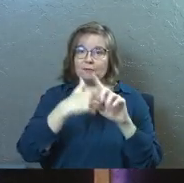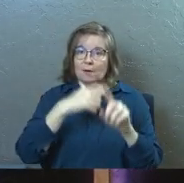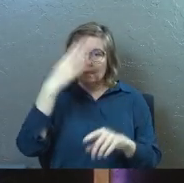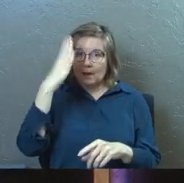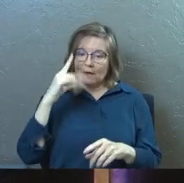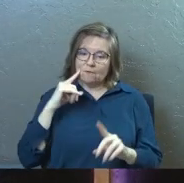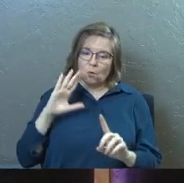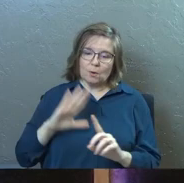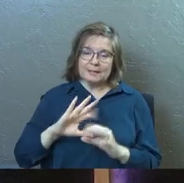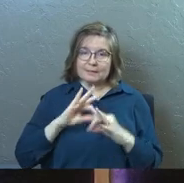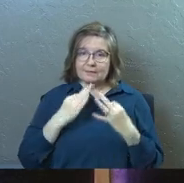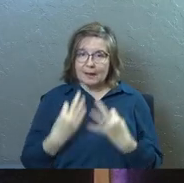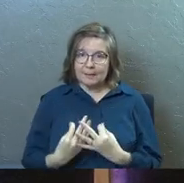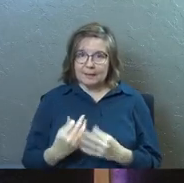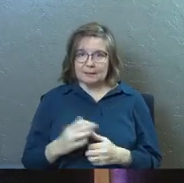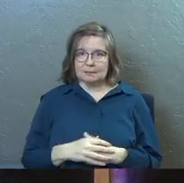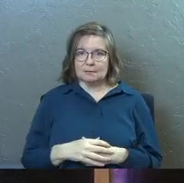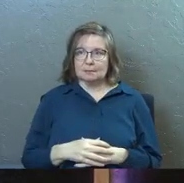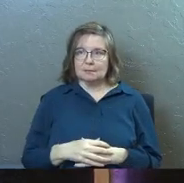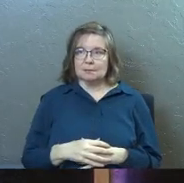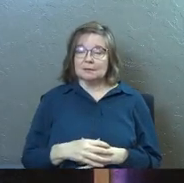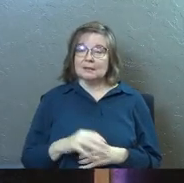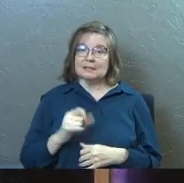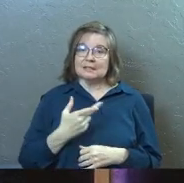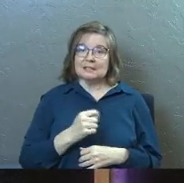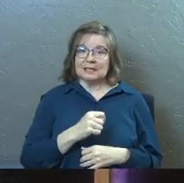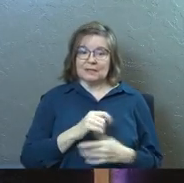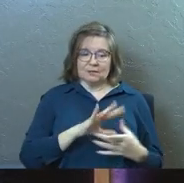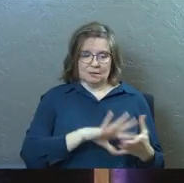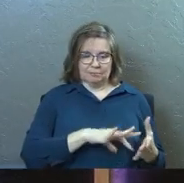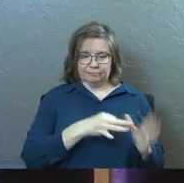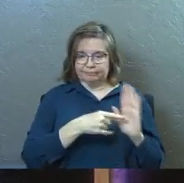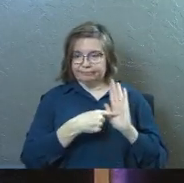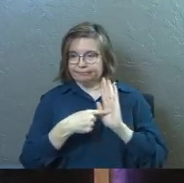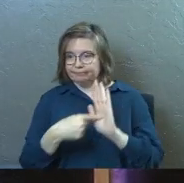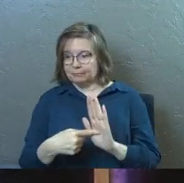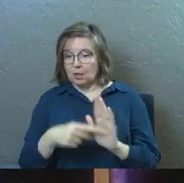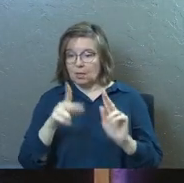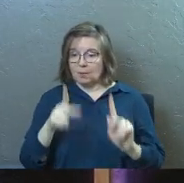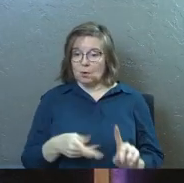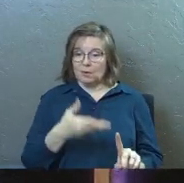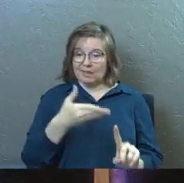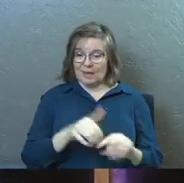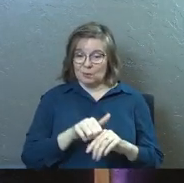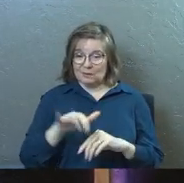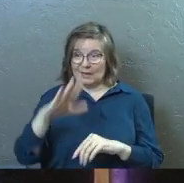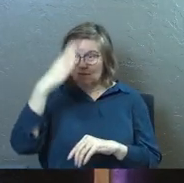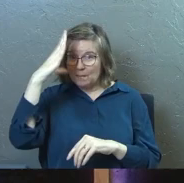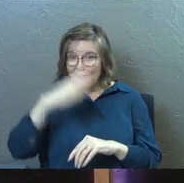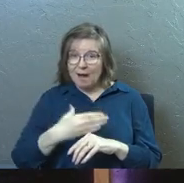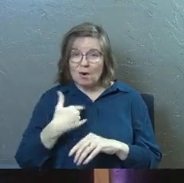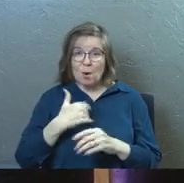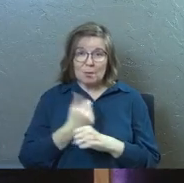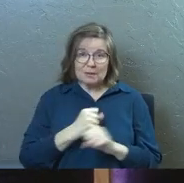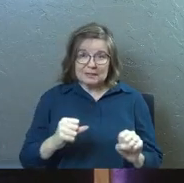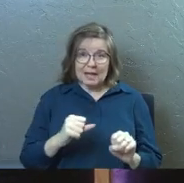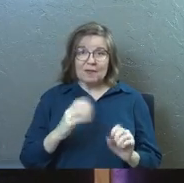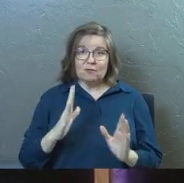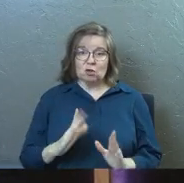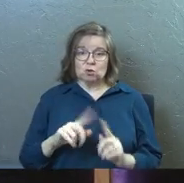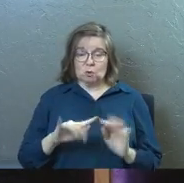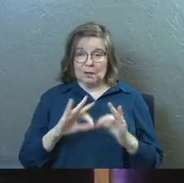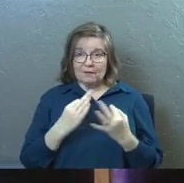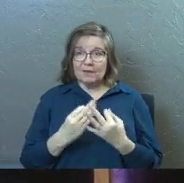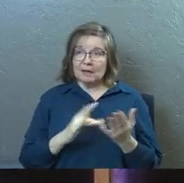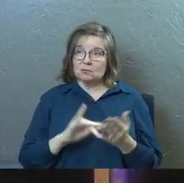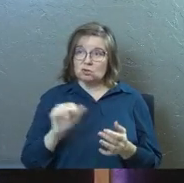God for his family. And Stephen pulls that out and he says, the person that was sent from God, almost a savior to